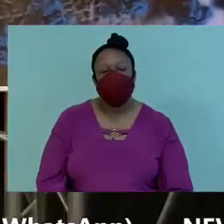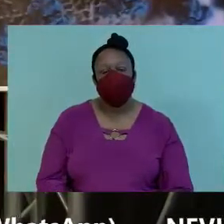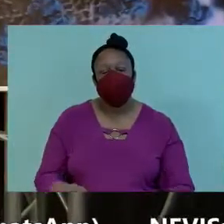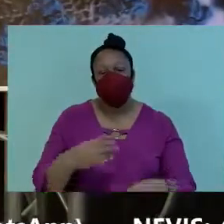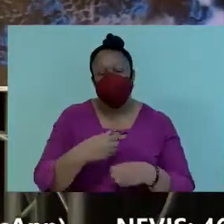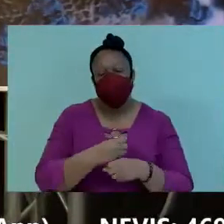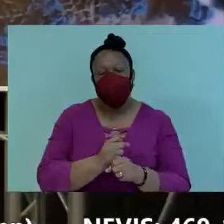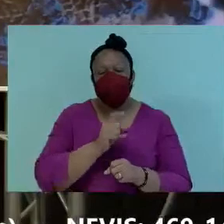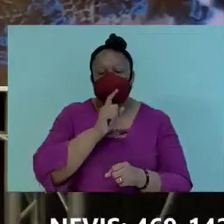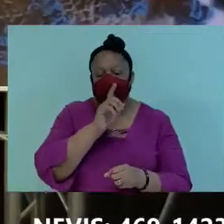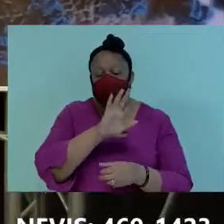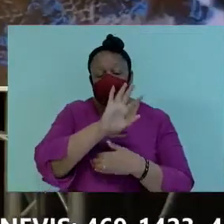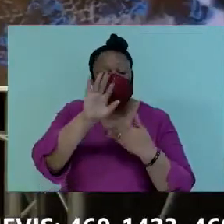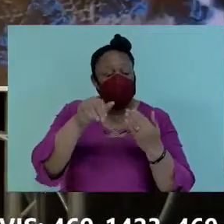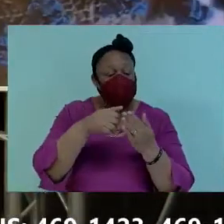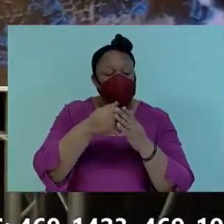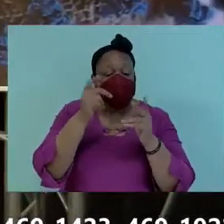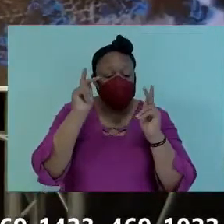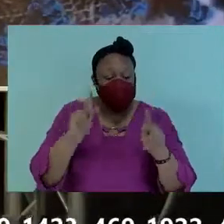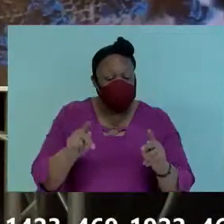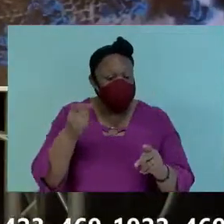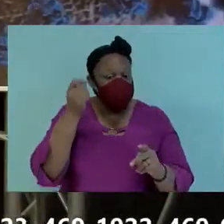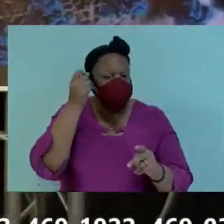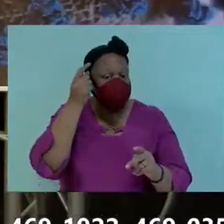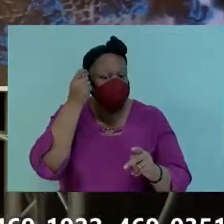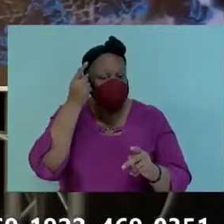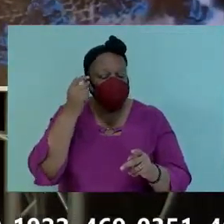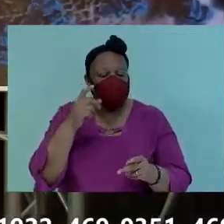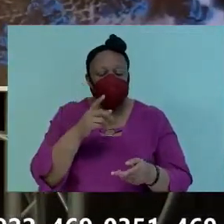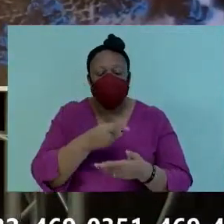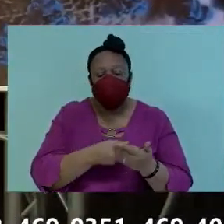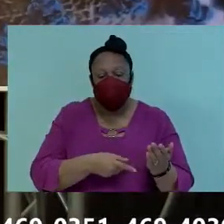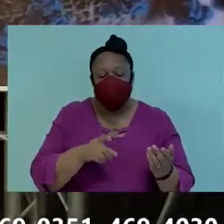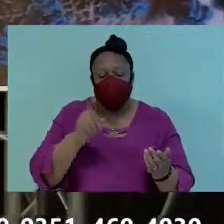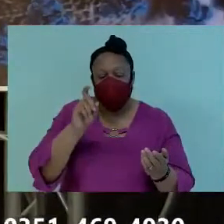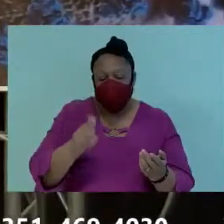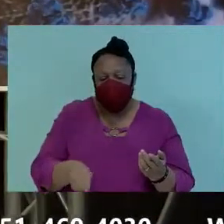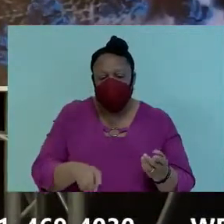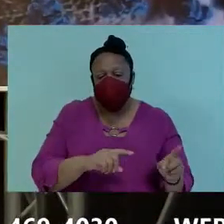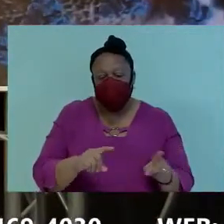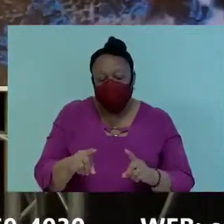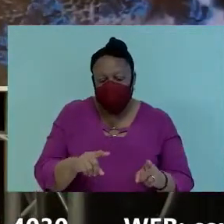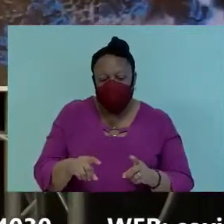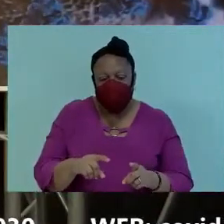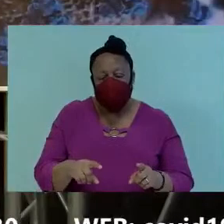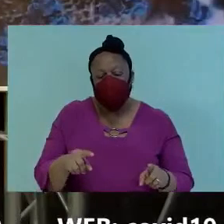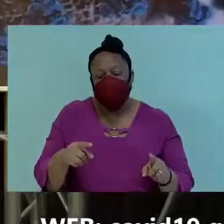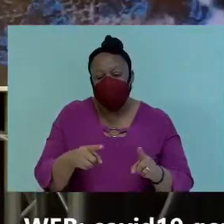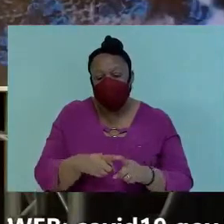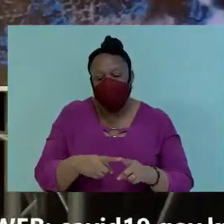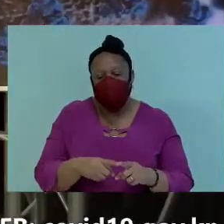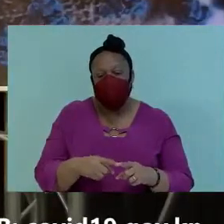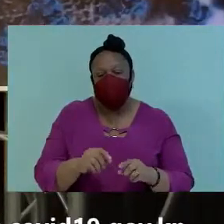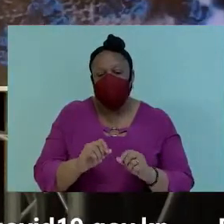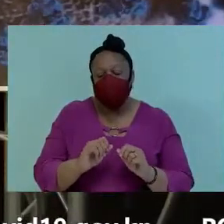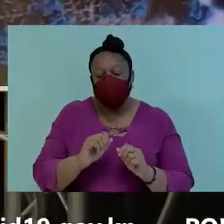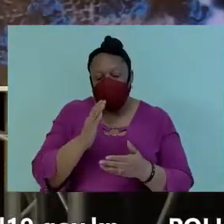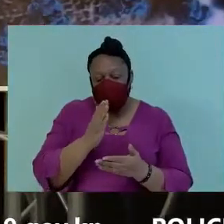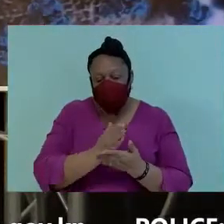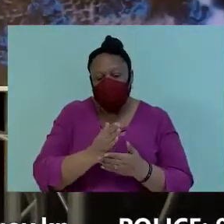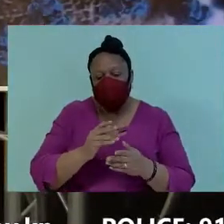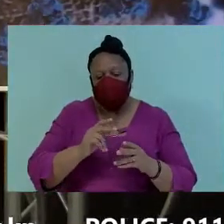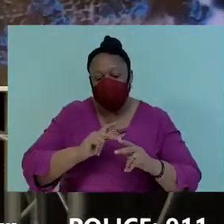of society informed in terms of what they must do in order to